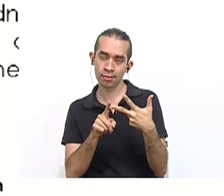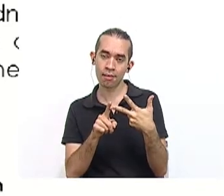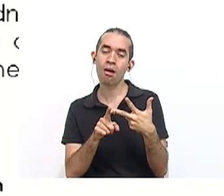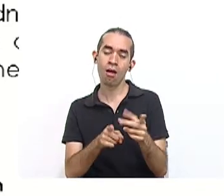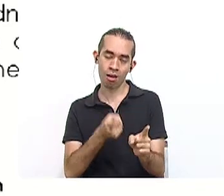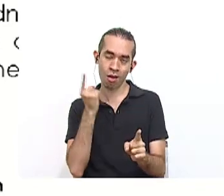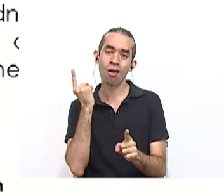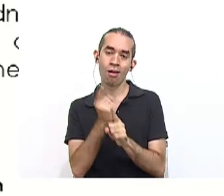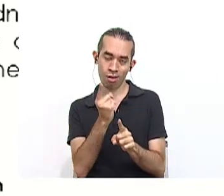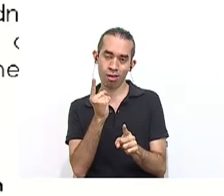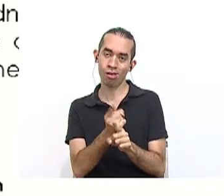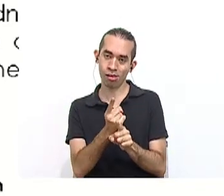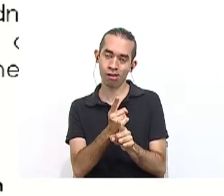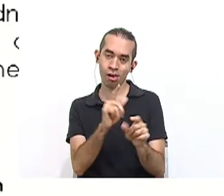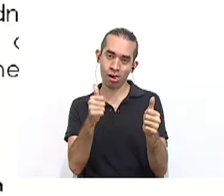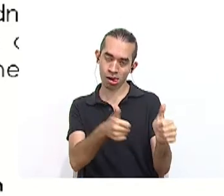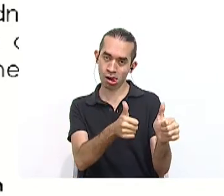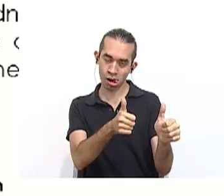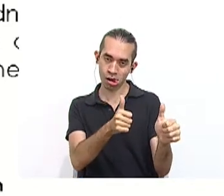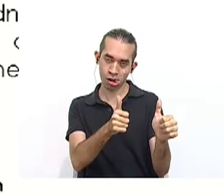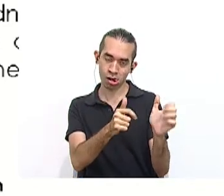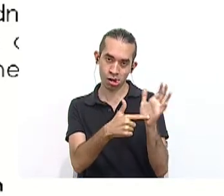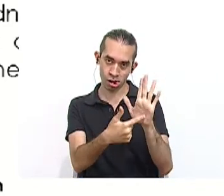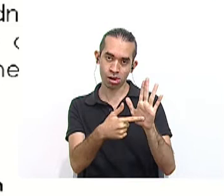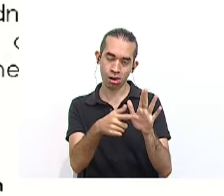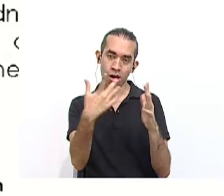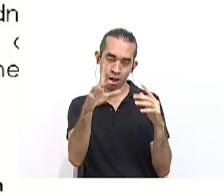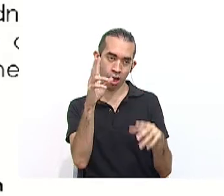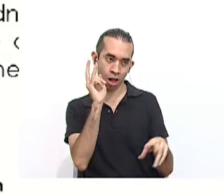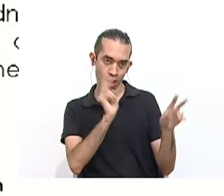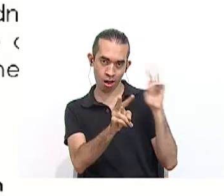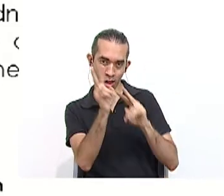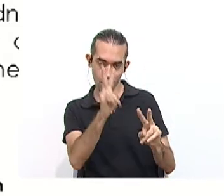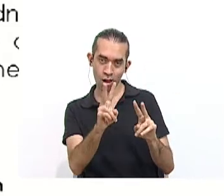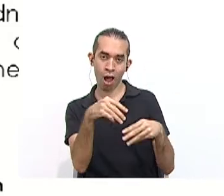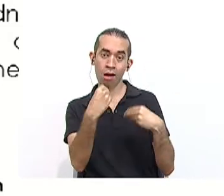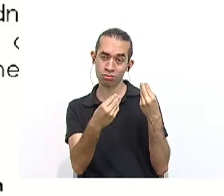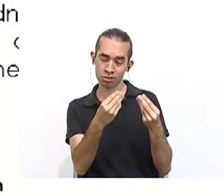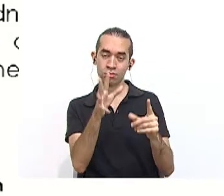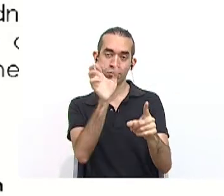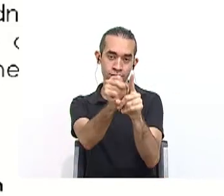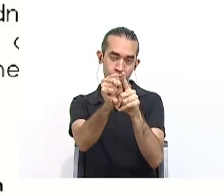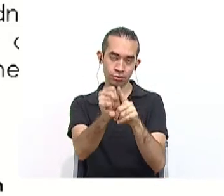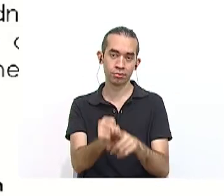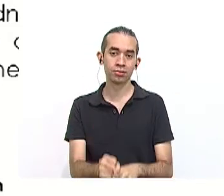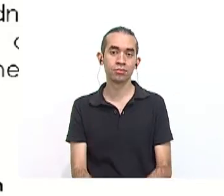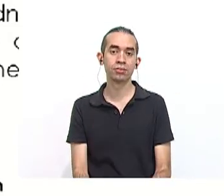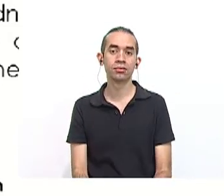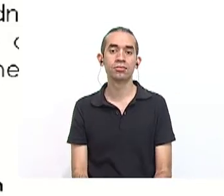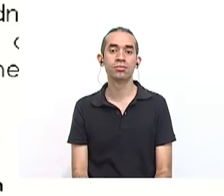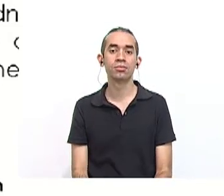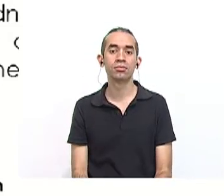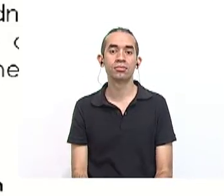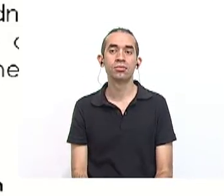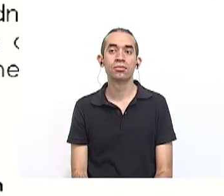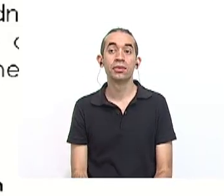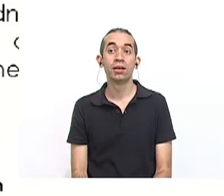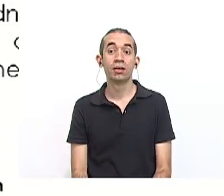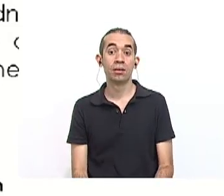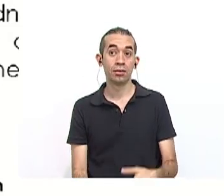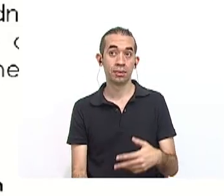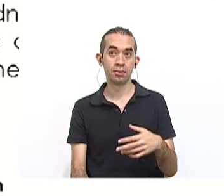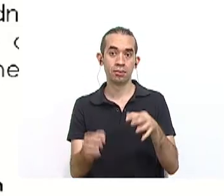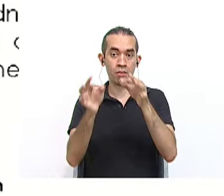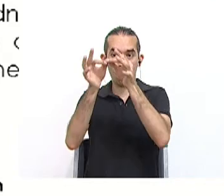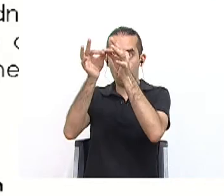answer is you leave a trail showing where you've been and what you've been doing. You can see actually in the first sentence of this